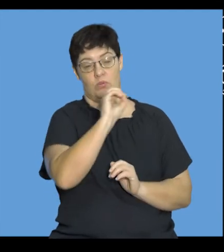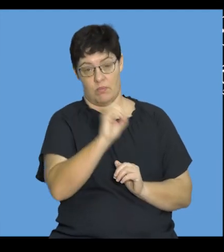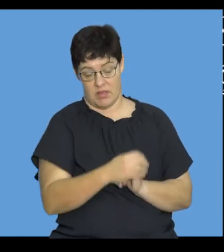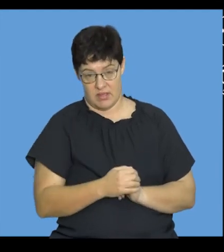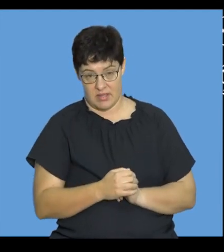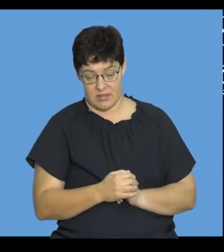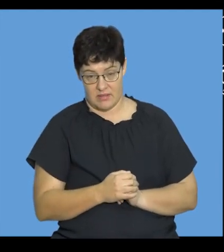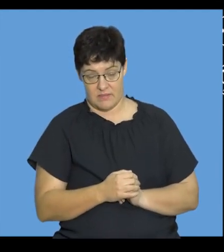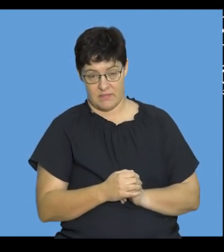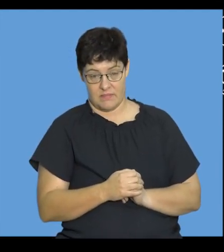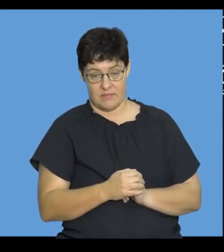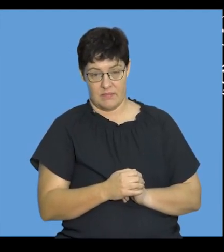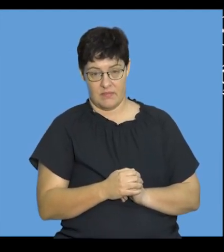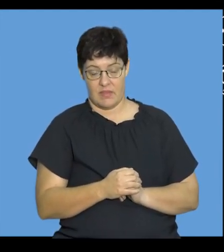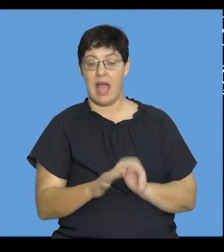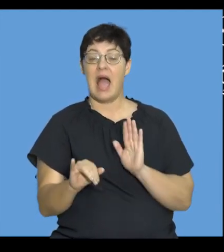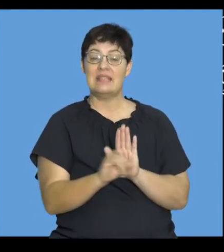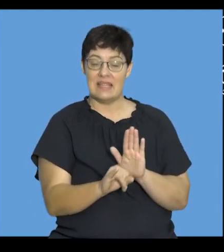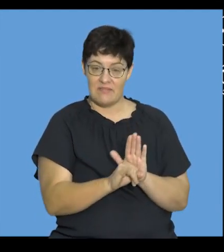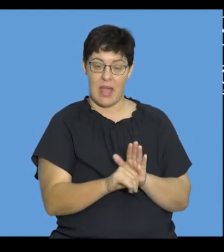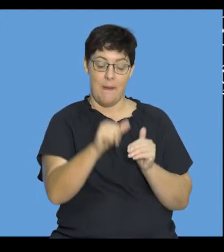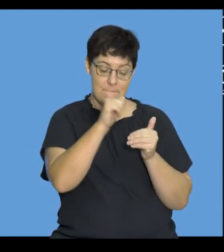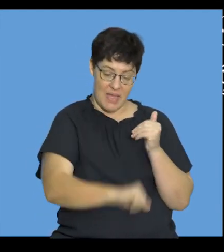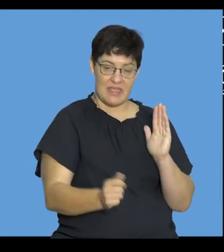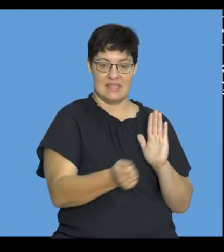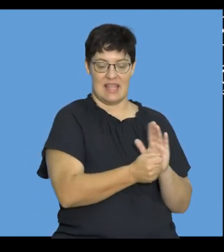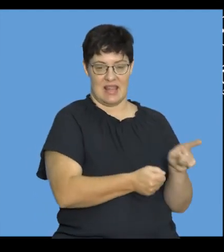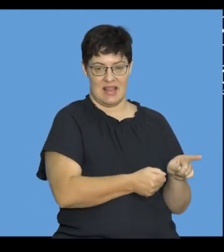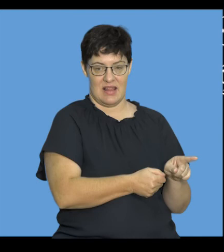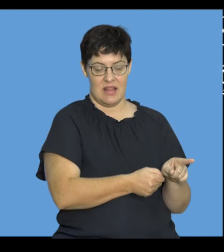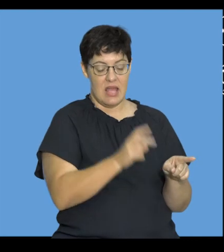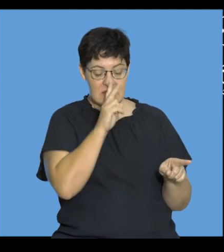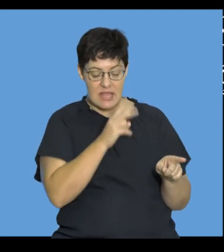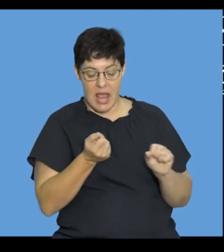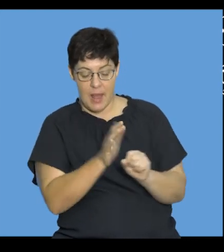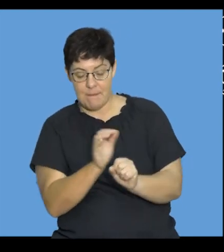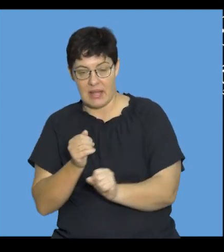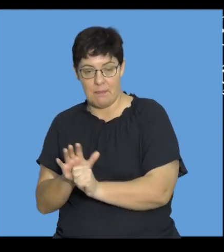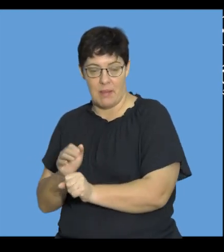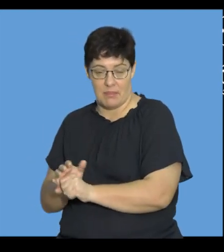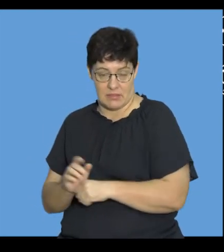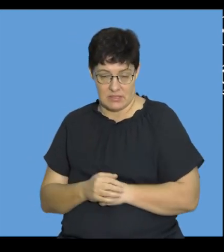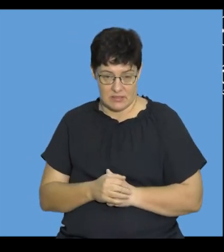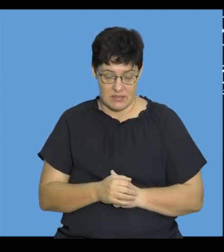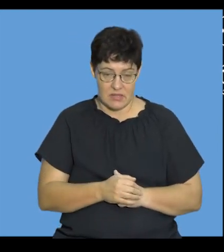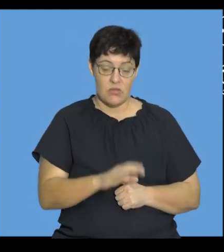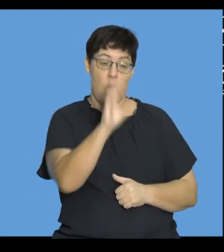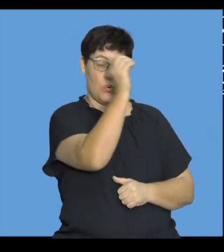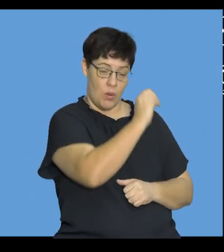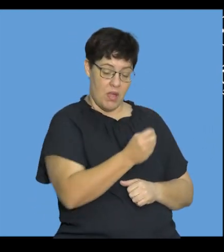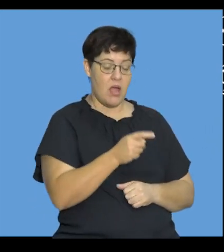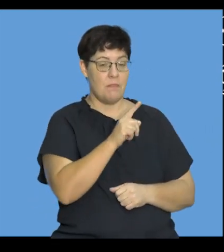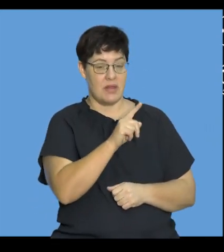component. Identify the month of sale and then look at its impact. For example, October will be